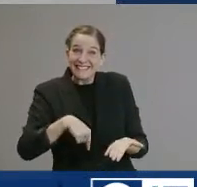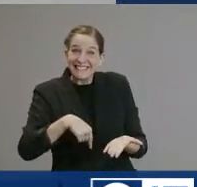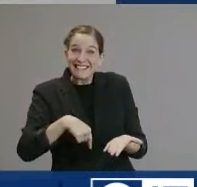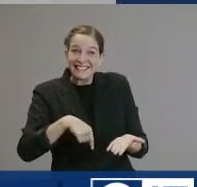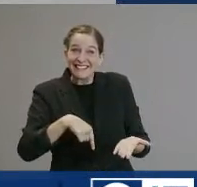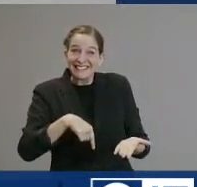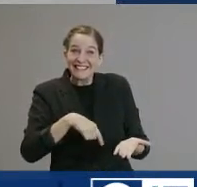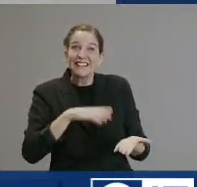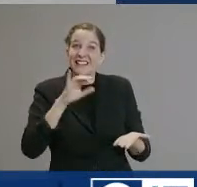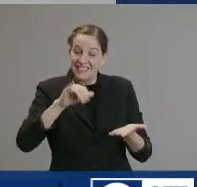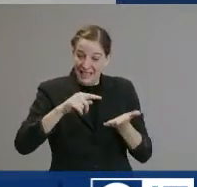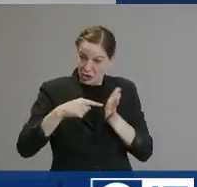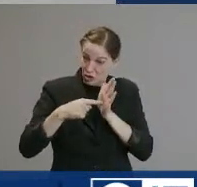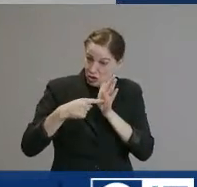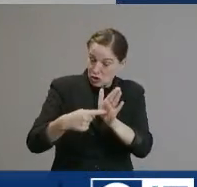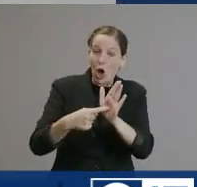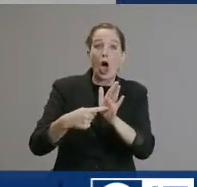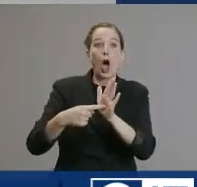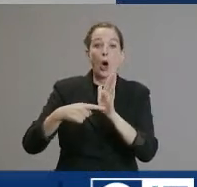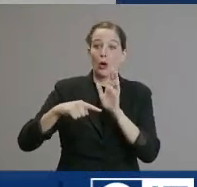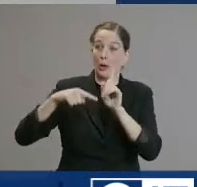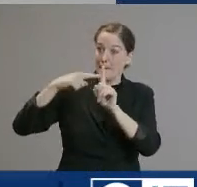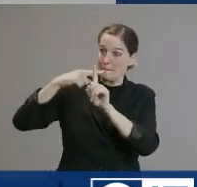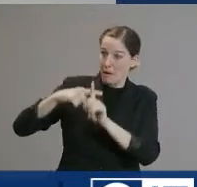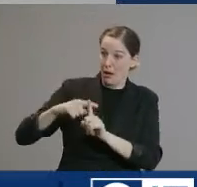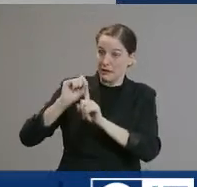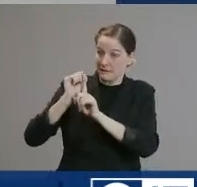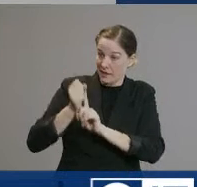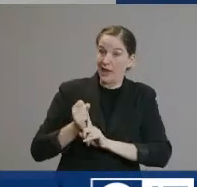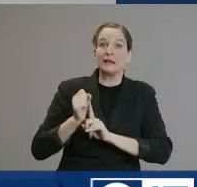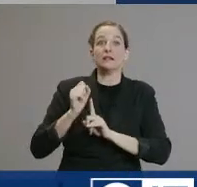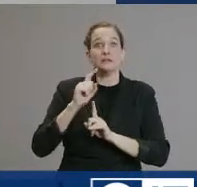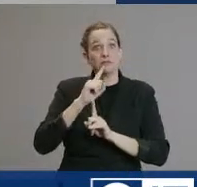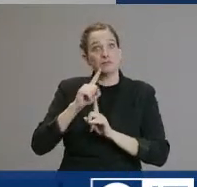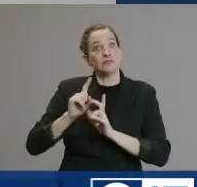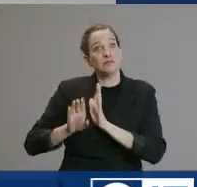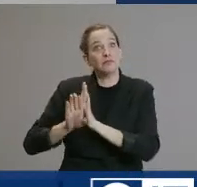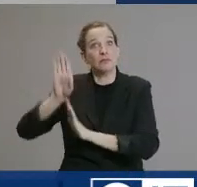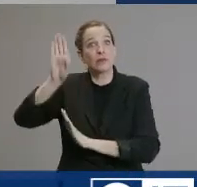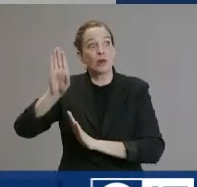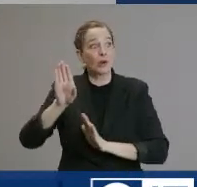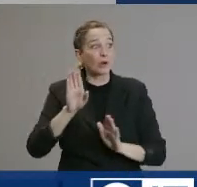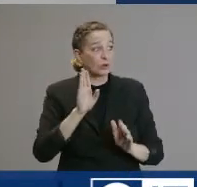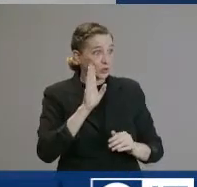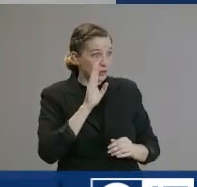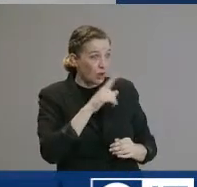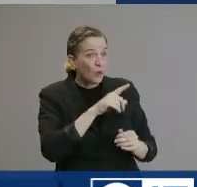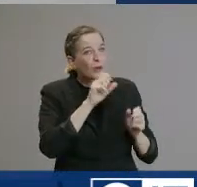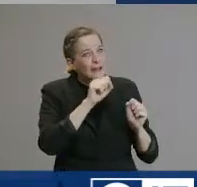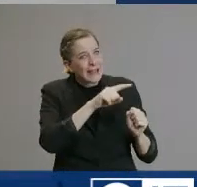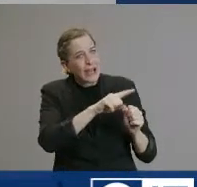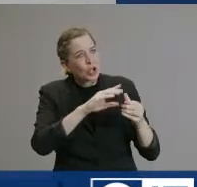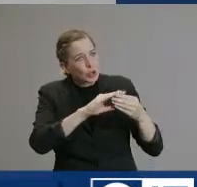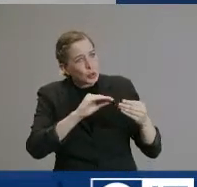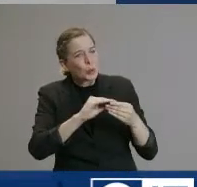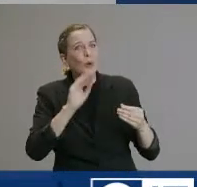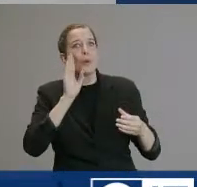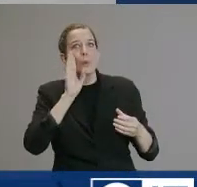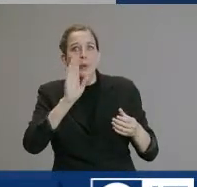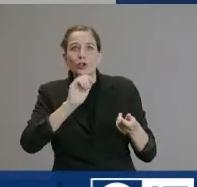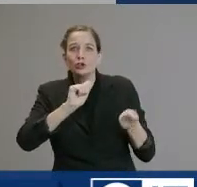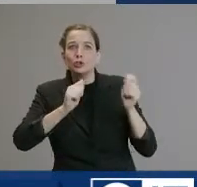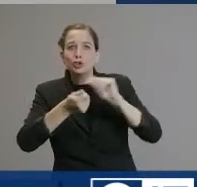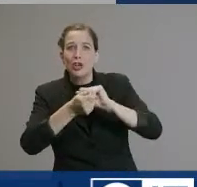And could you address whether you're going to change your executive order so that we... No, my executive order is going to continue